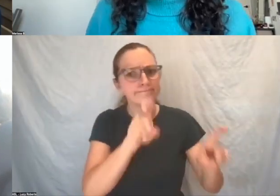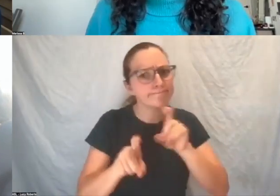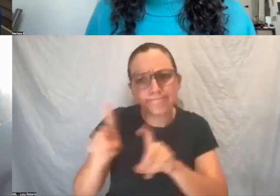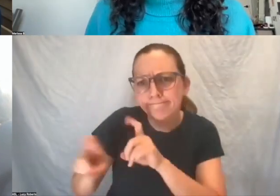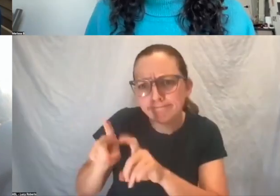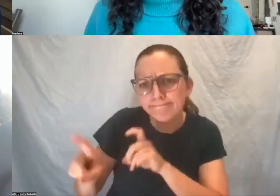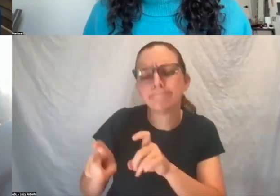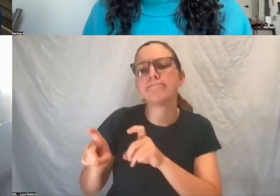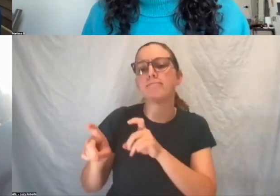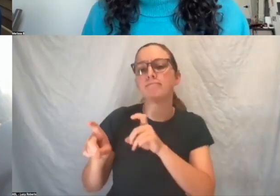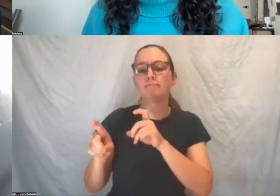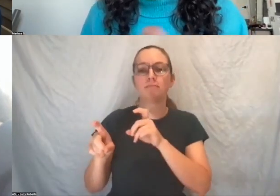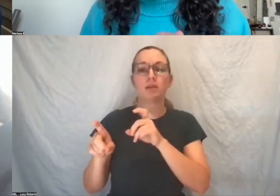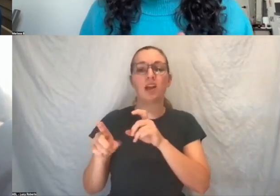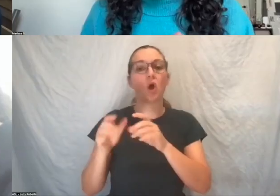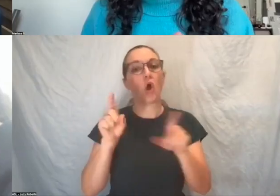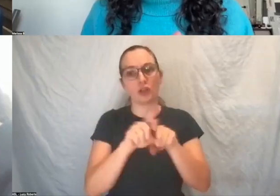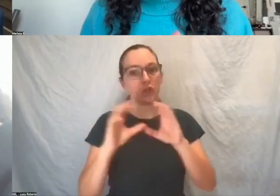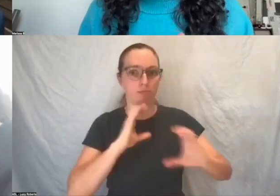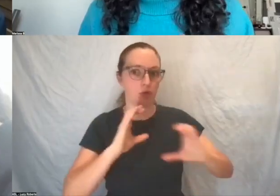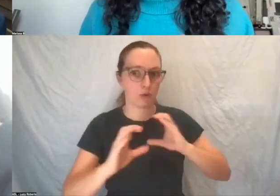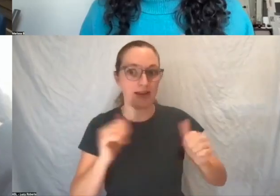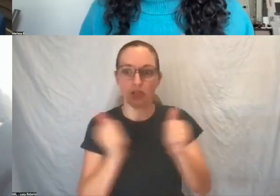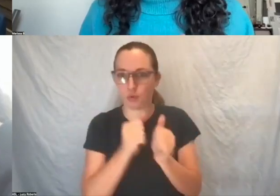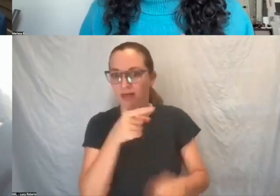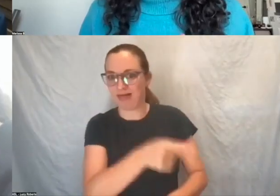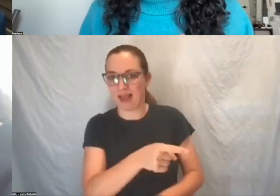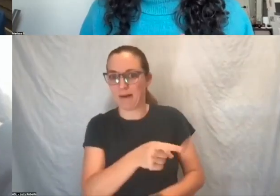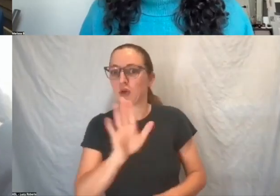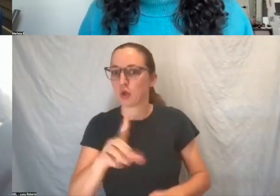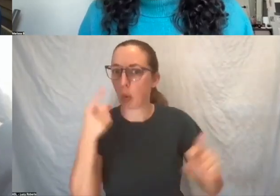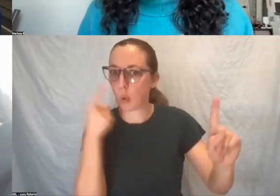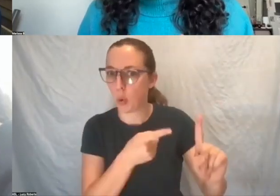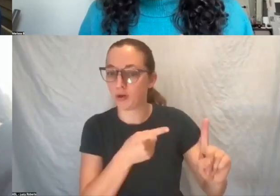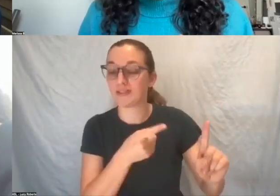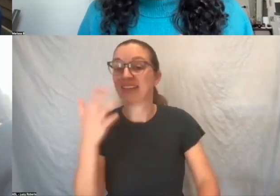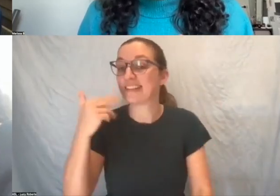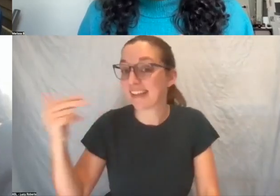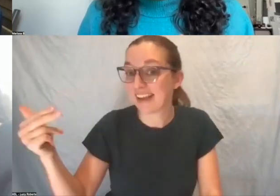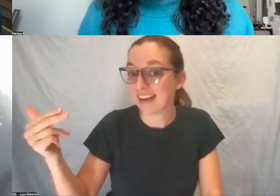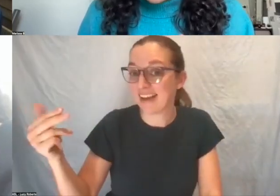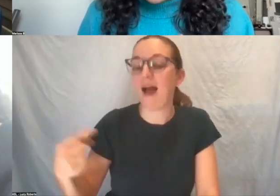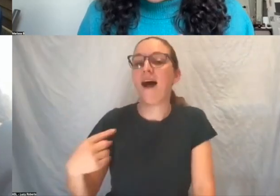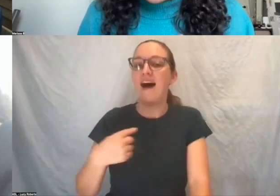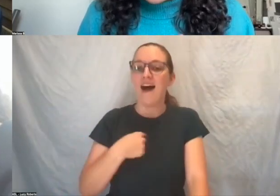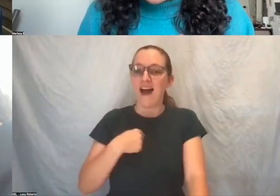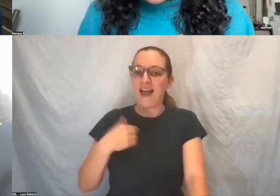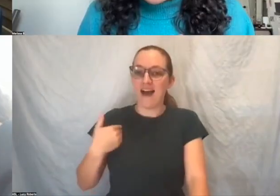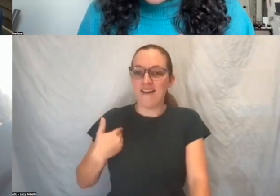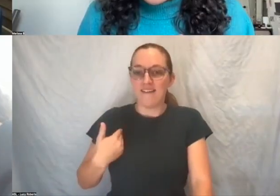to them of your goals is important. And then singing. I